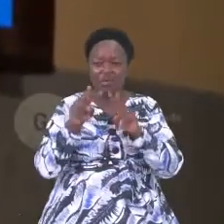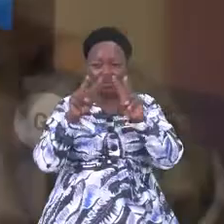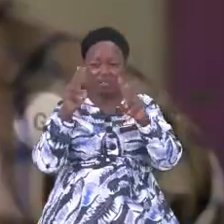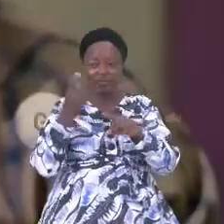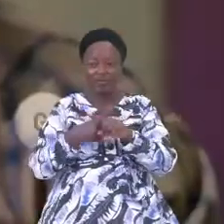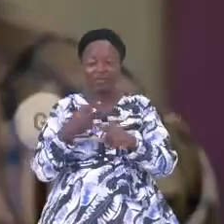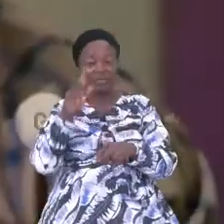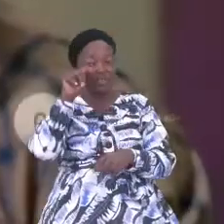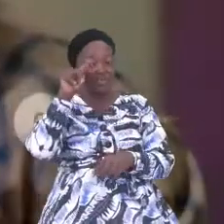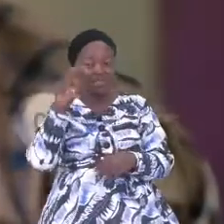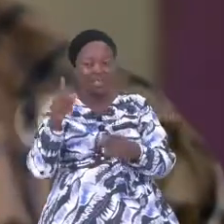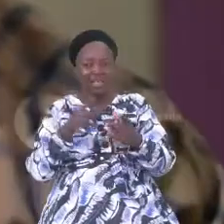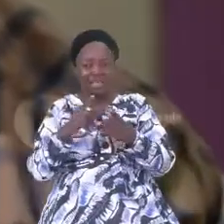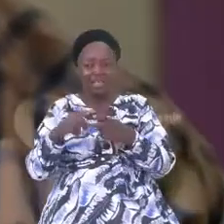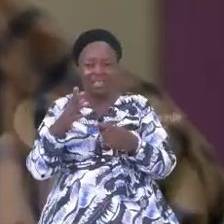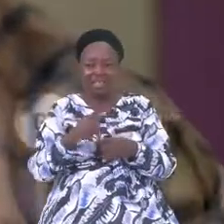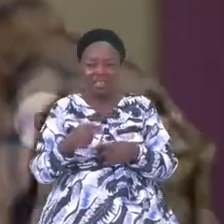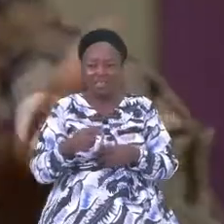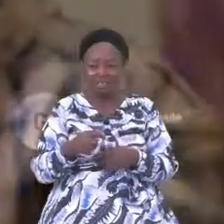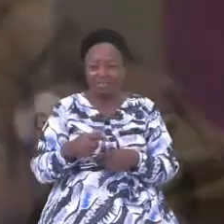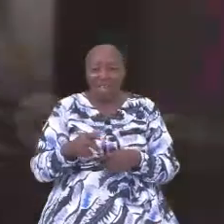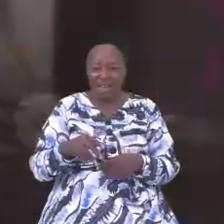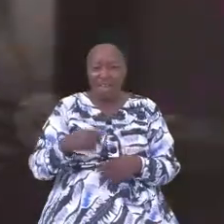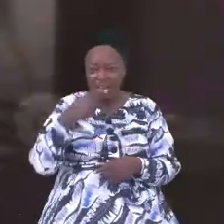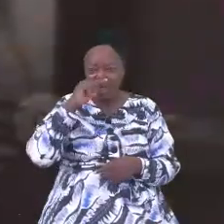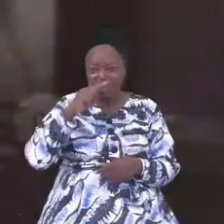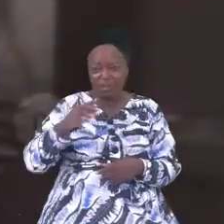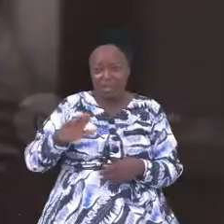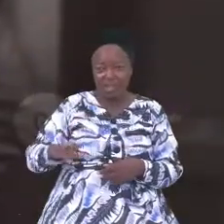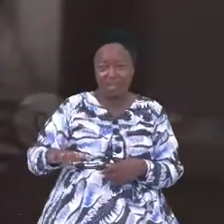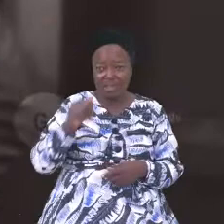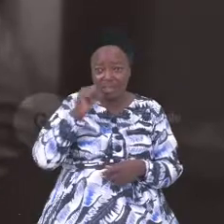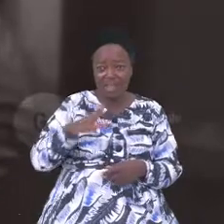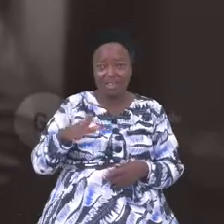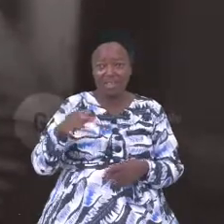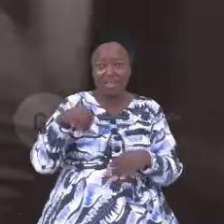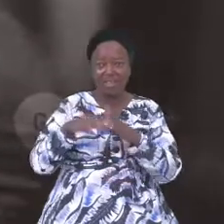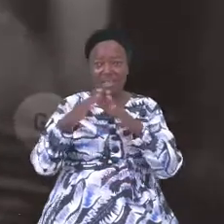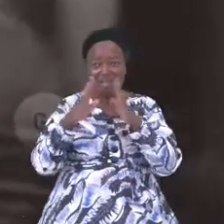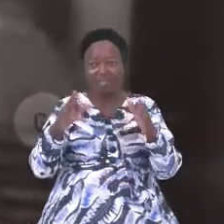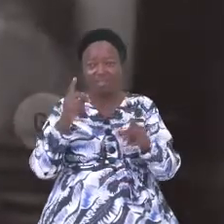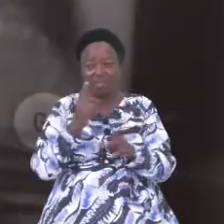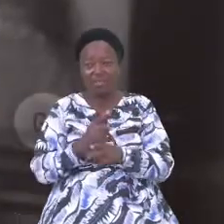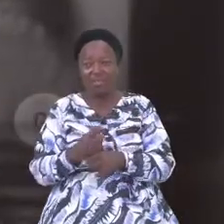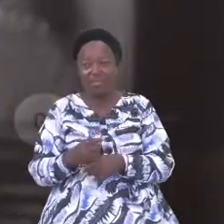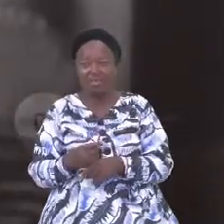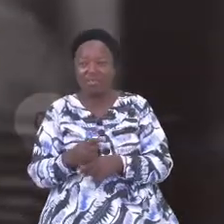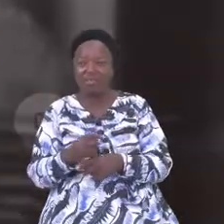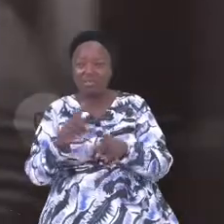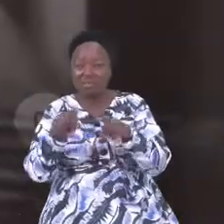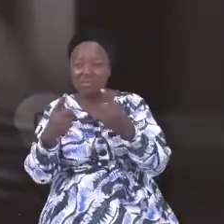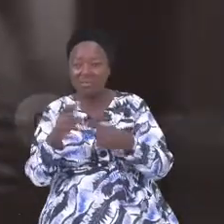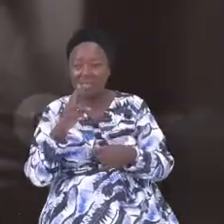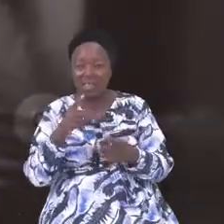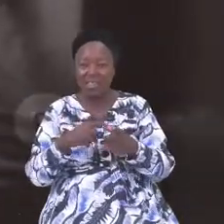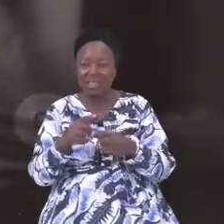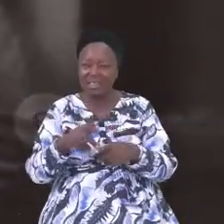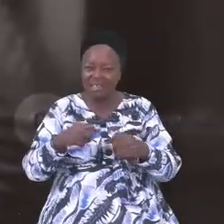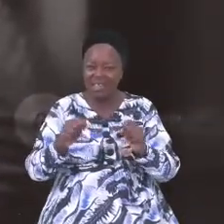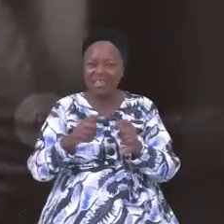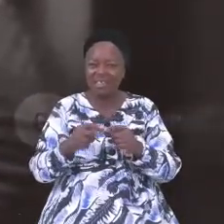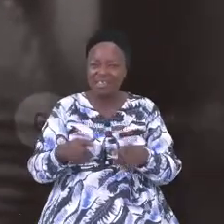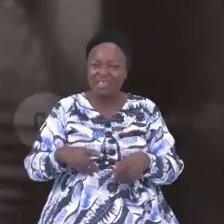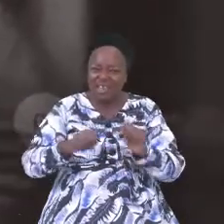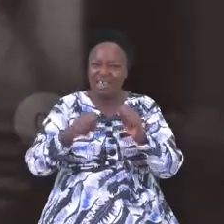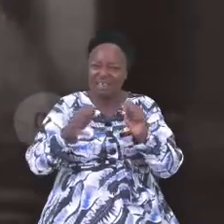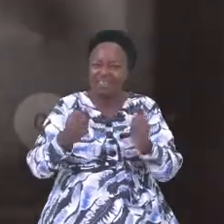my little daughter asked my sister to, you know, pray. She's 5 years old. And she started praying, raised her hand, and